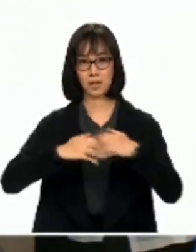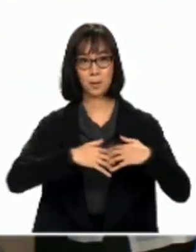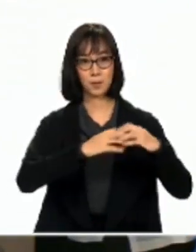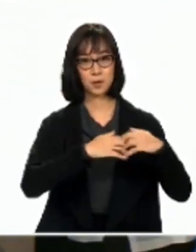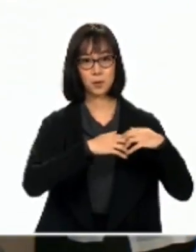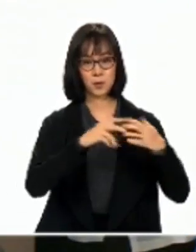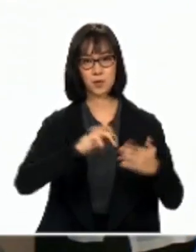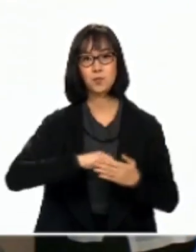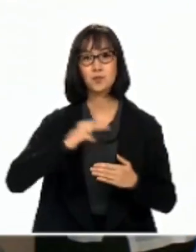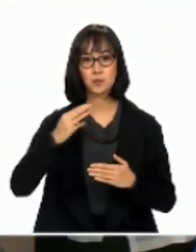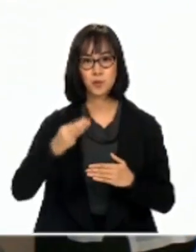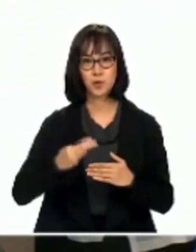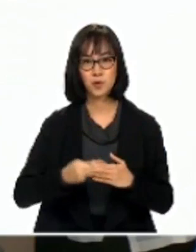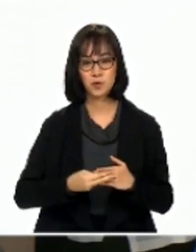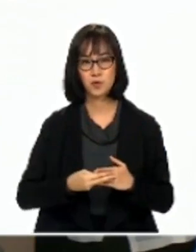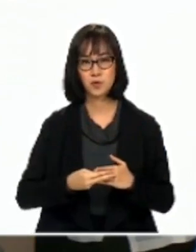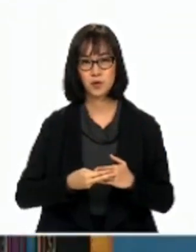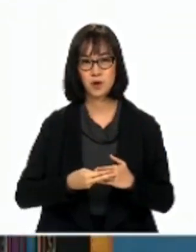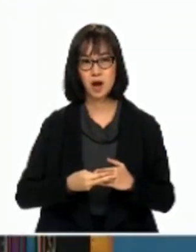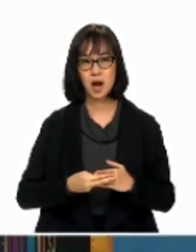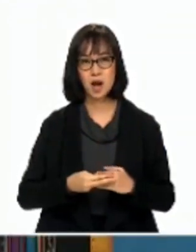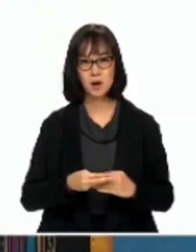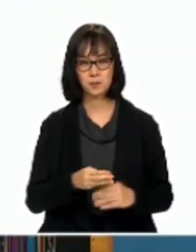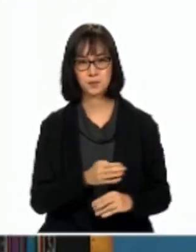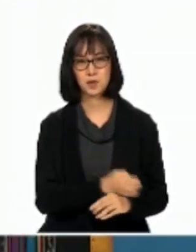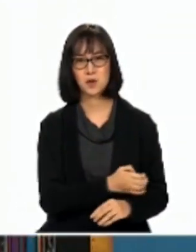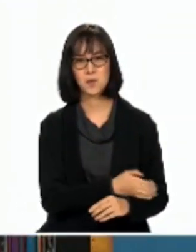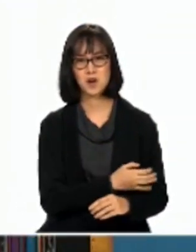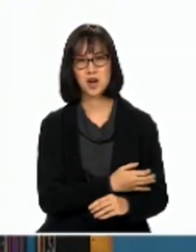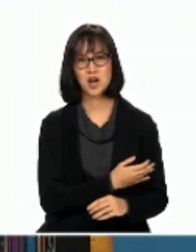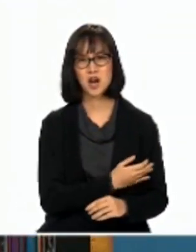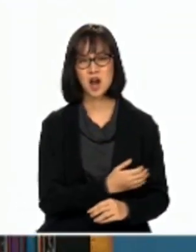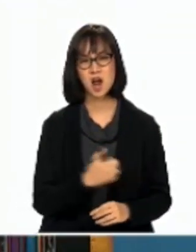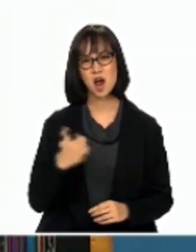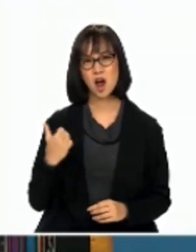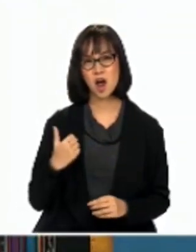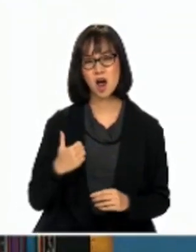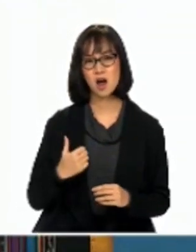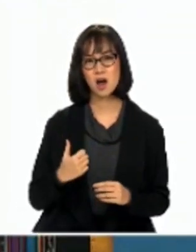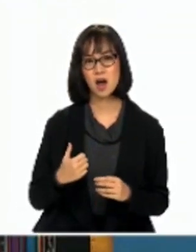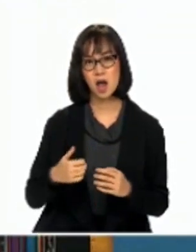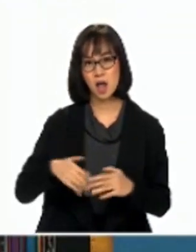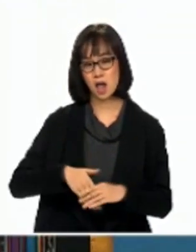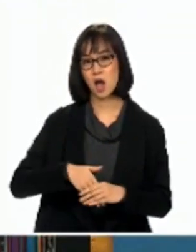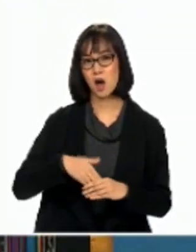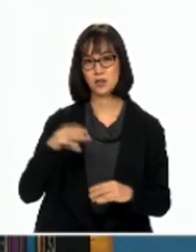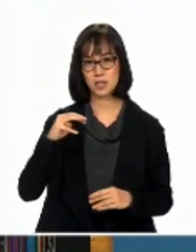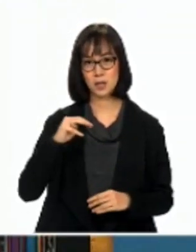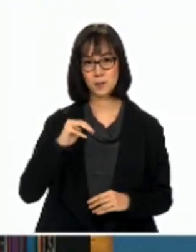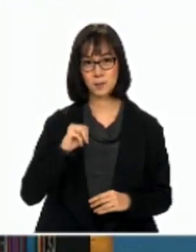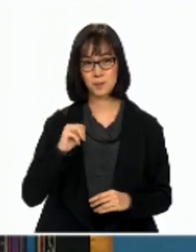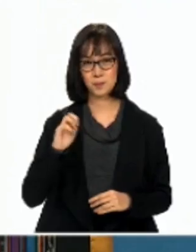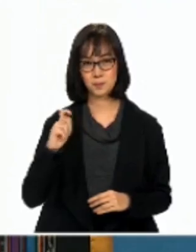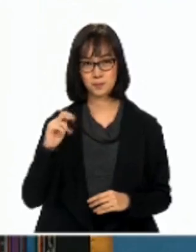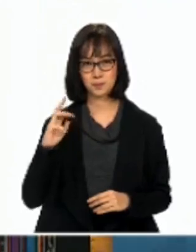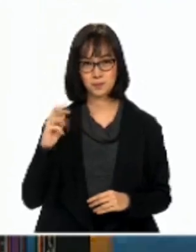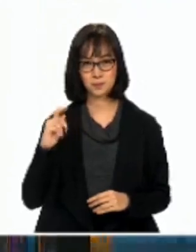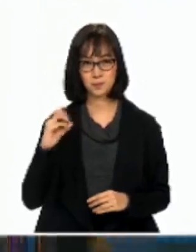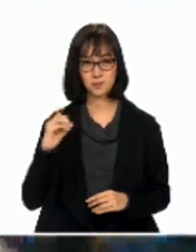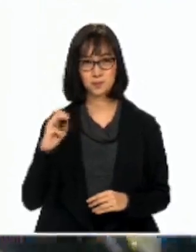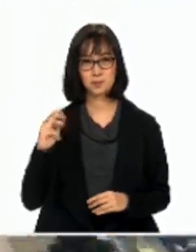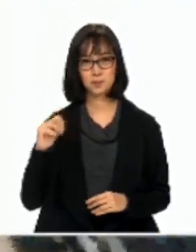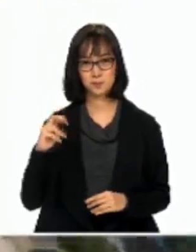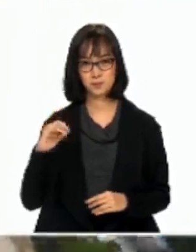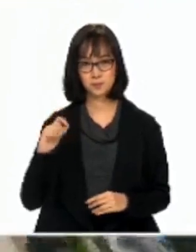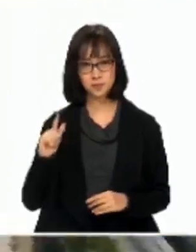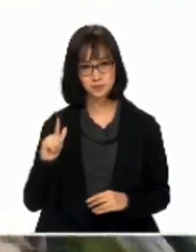program in emerging economic hubs outside Metro Manila, this will swiftly gain ground thanks to the efforts